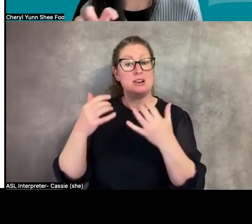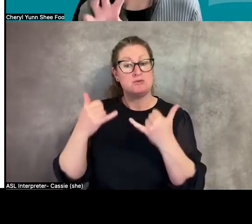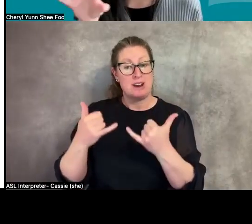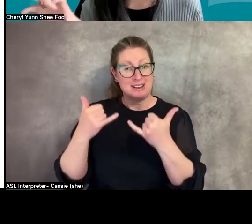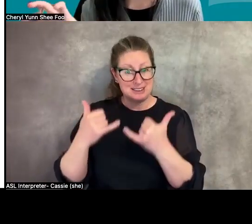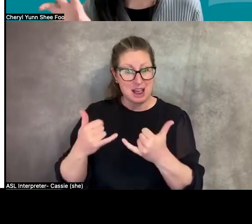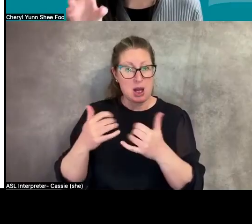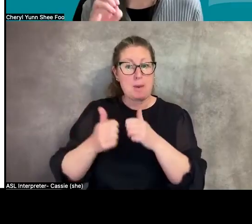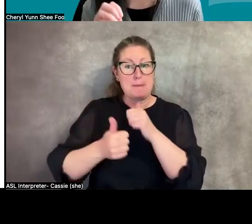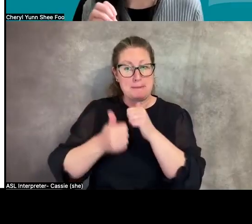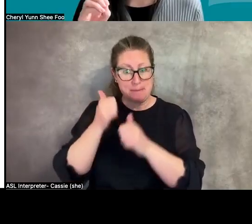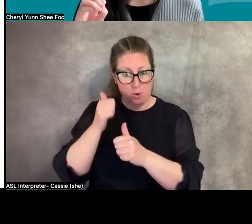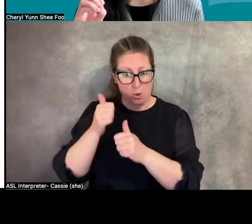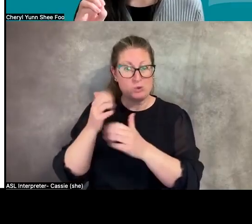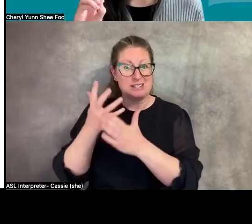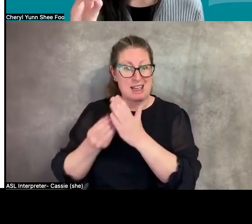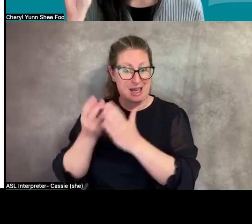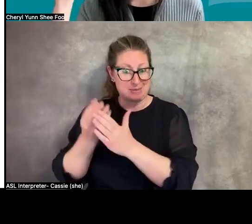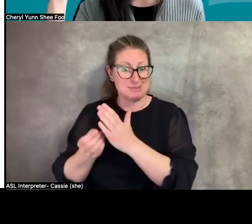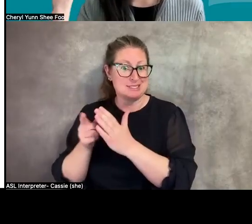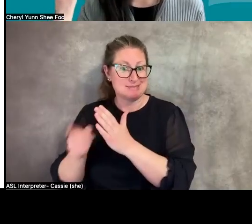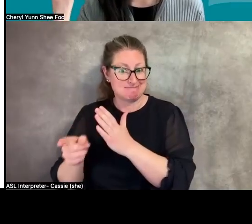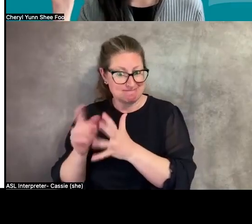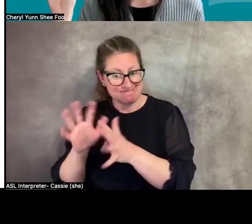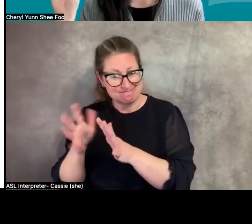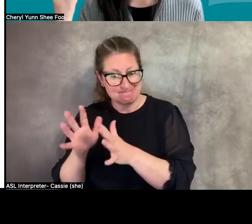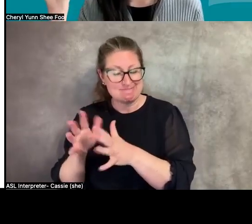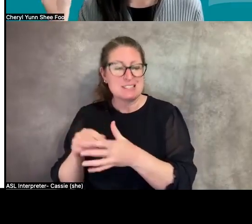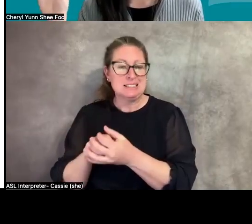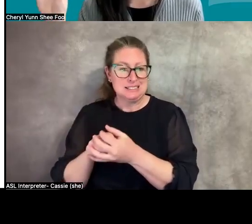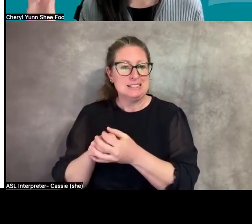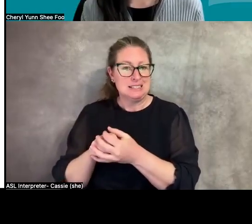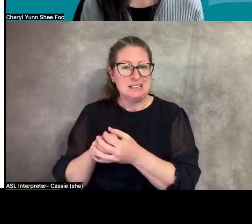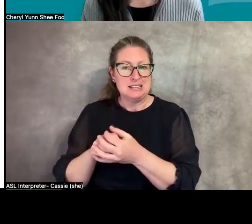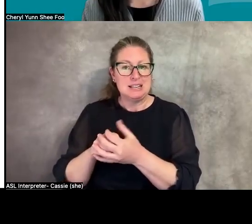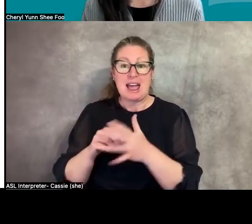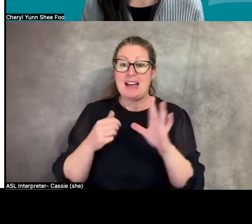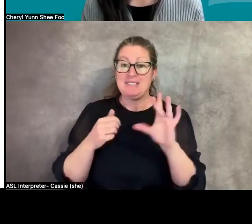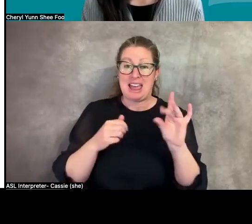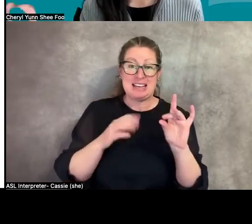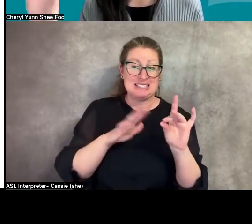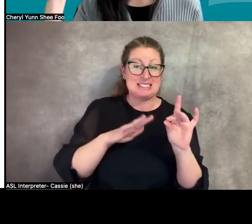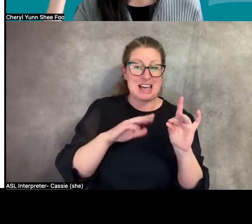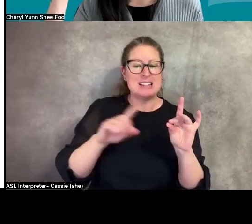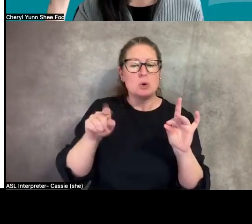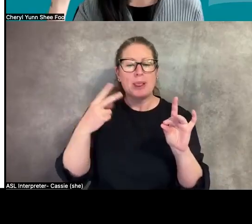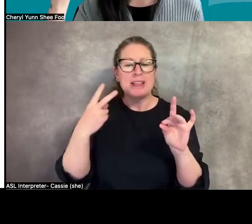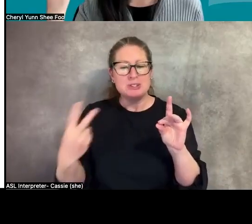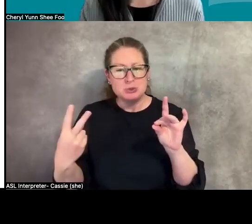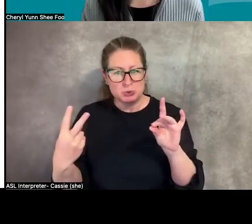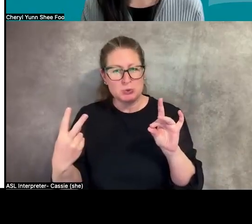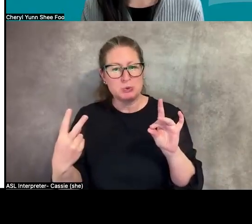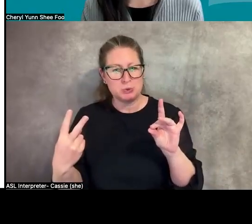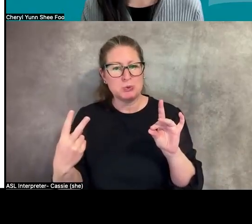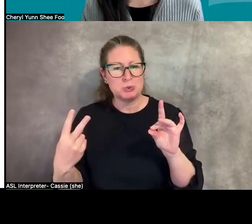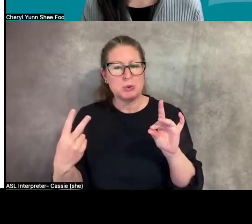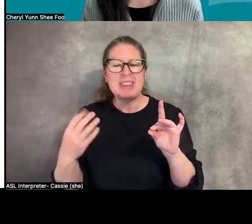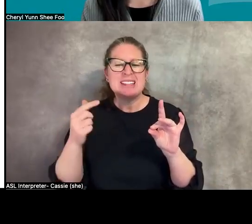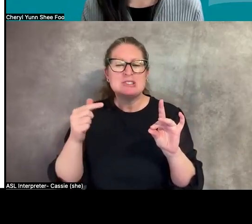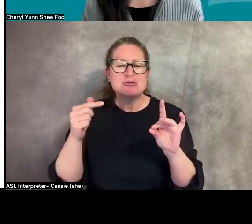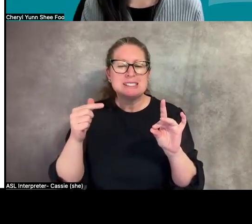the most access gaps. Only 2 of 8 sites, as shown by the green